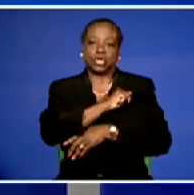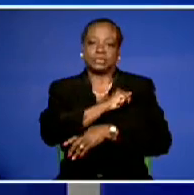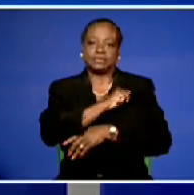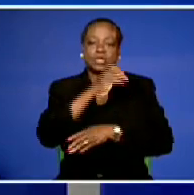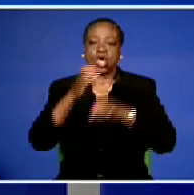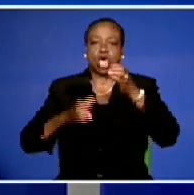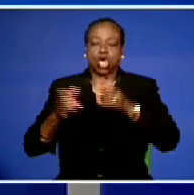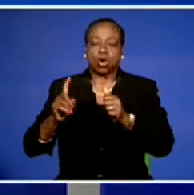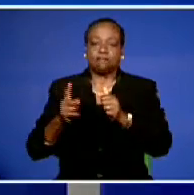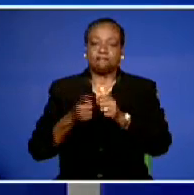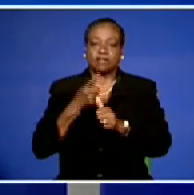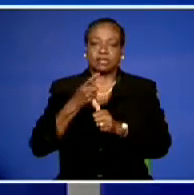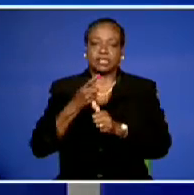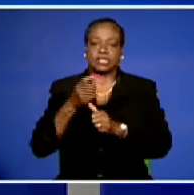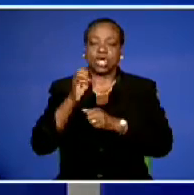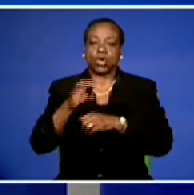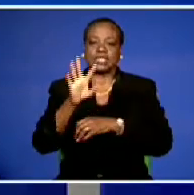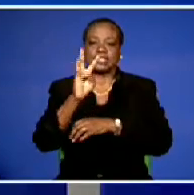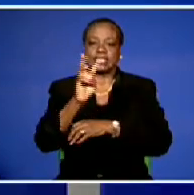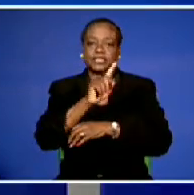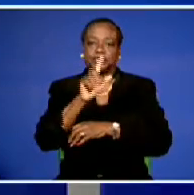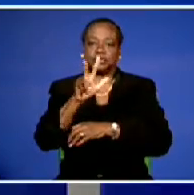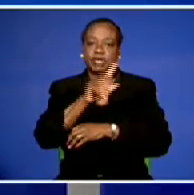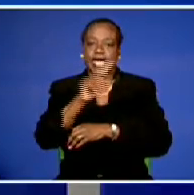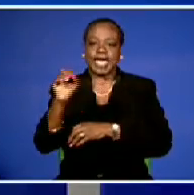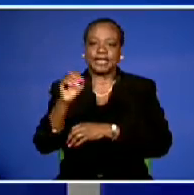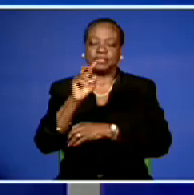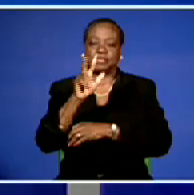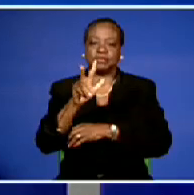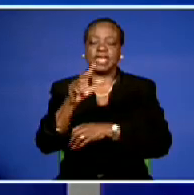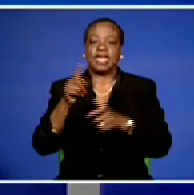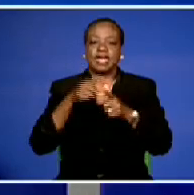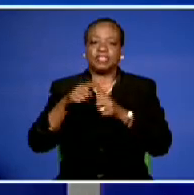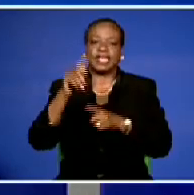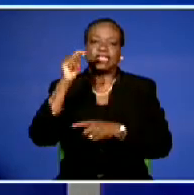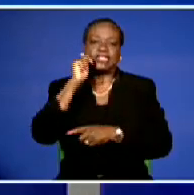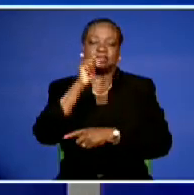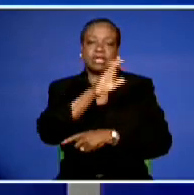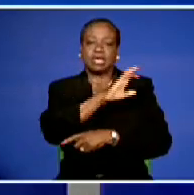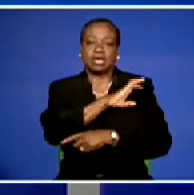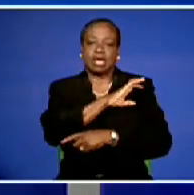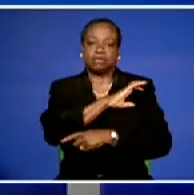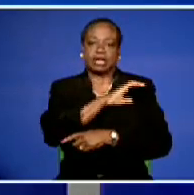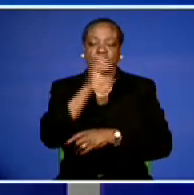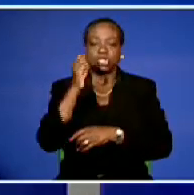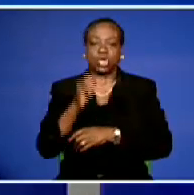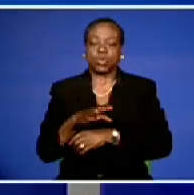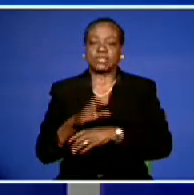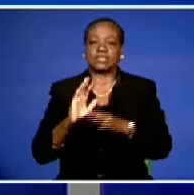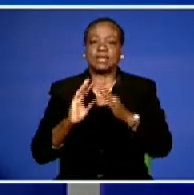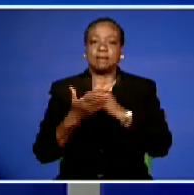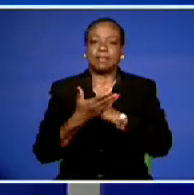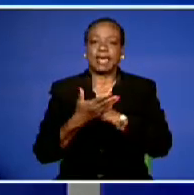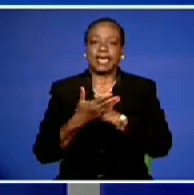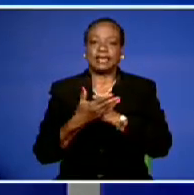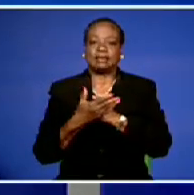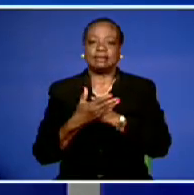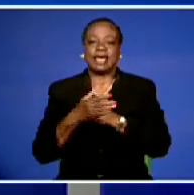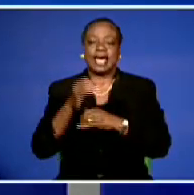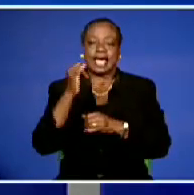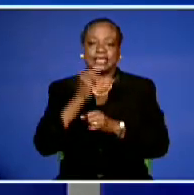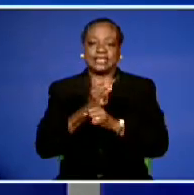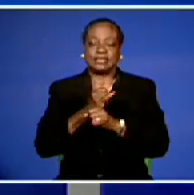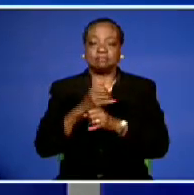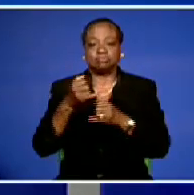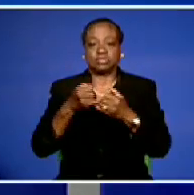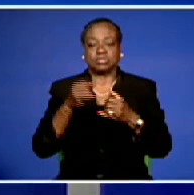first. She lost 6-3 and 3. And then it was Carrie Cartwright taking to the court, and she lost by an identical scoreline.